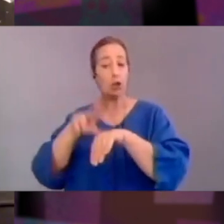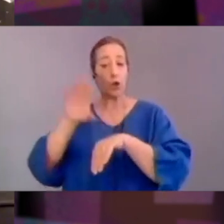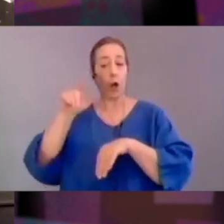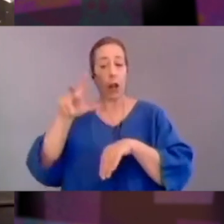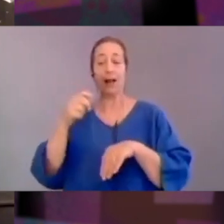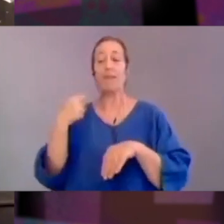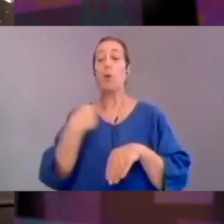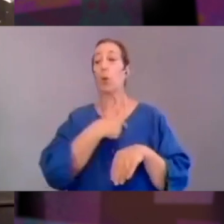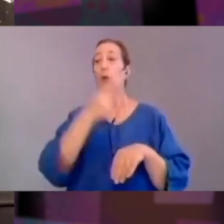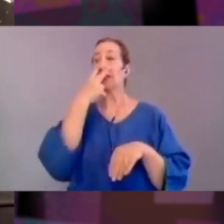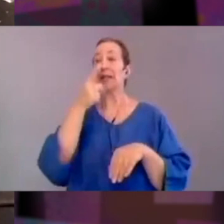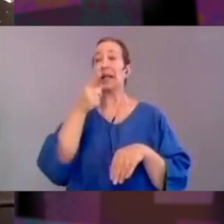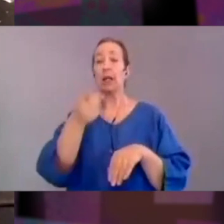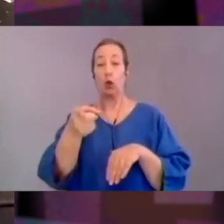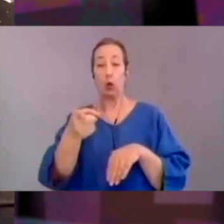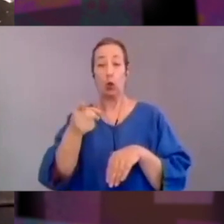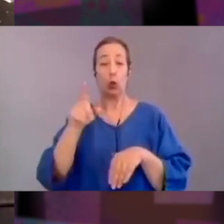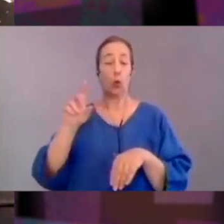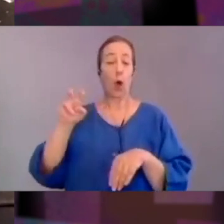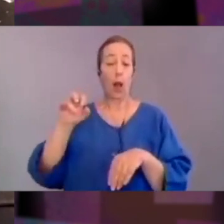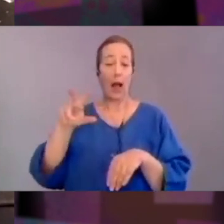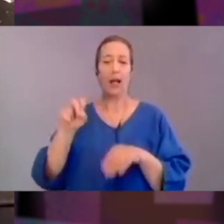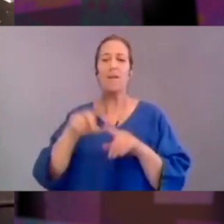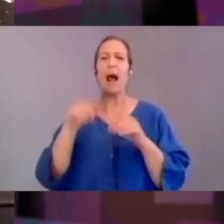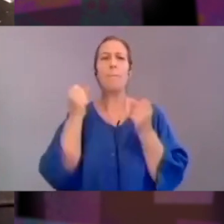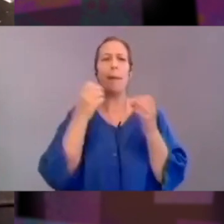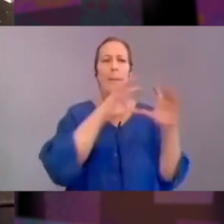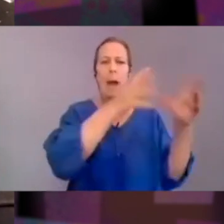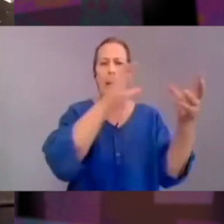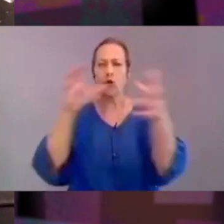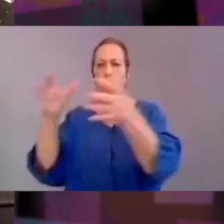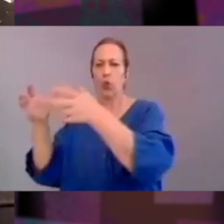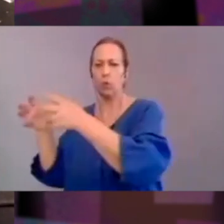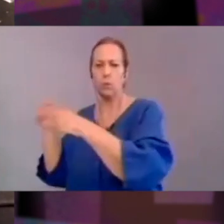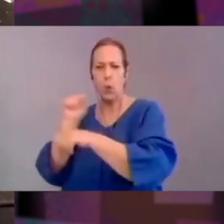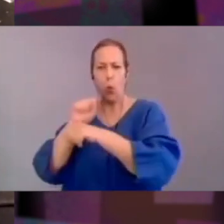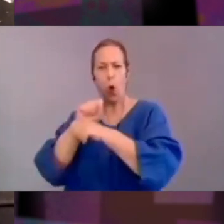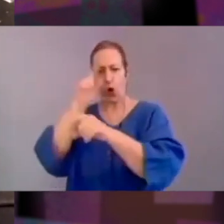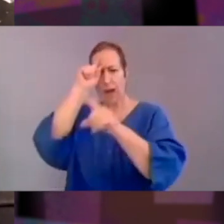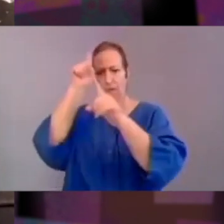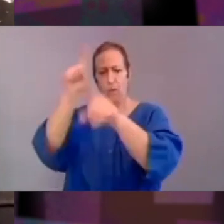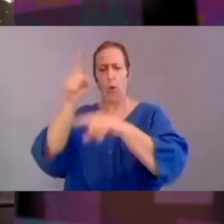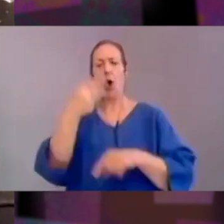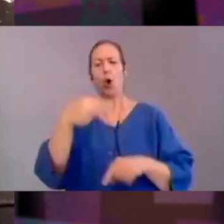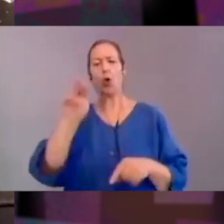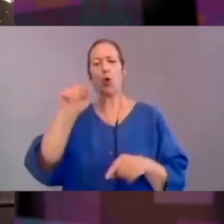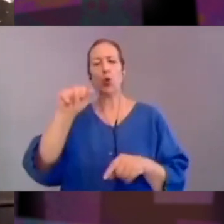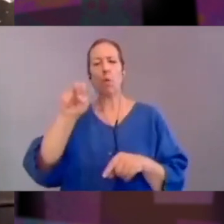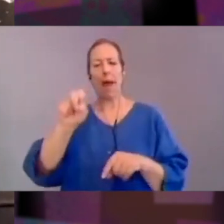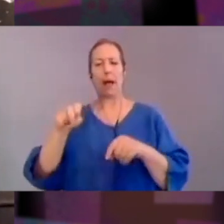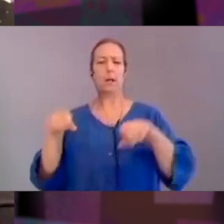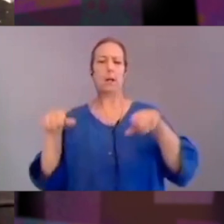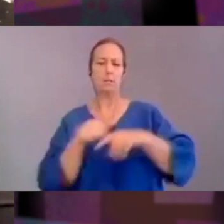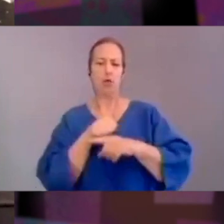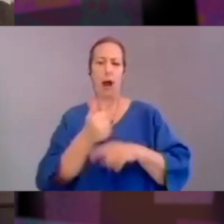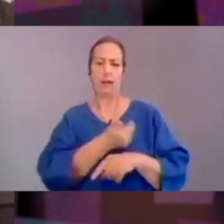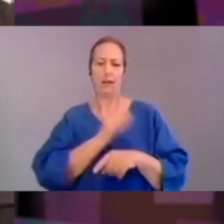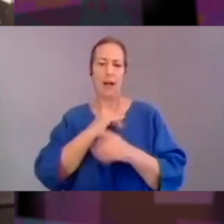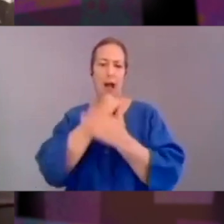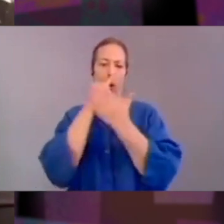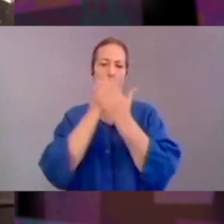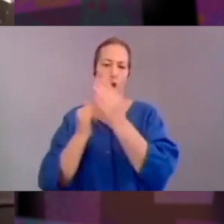powerful collectives demanding more healthy, sustainable, and humane practices in our field. In many ways, this